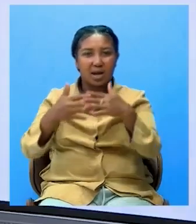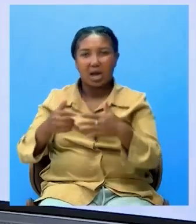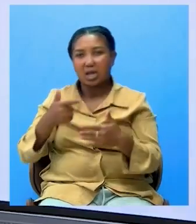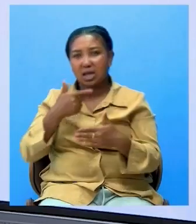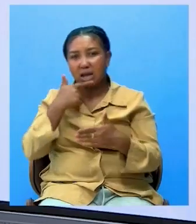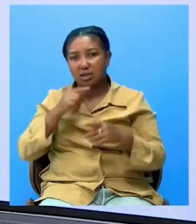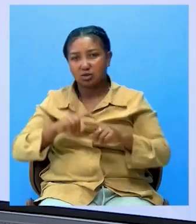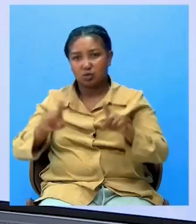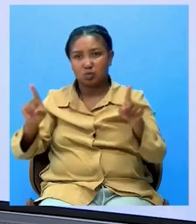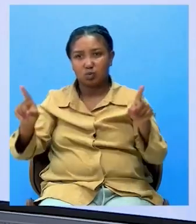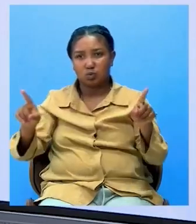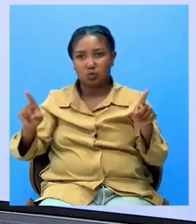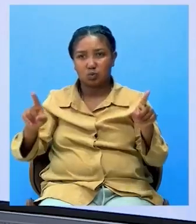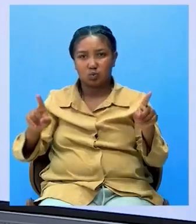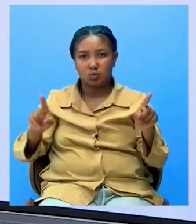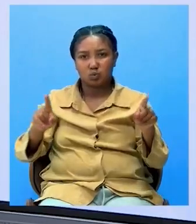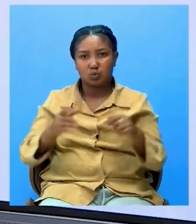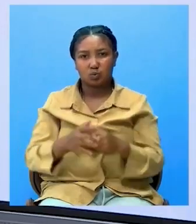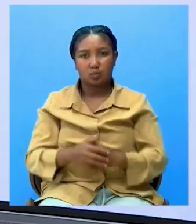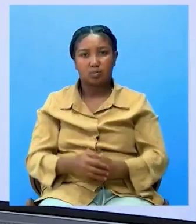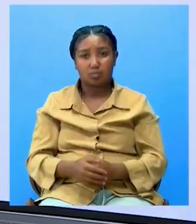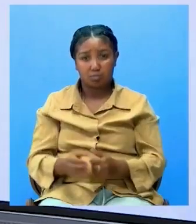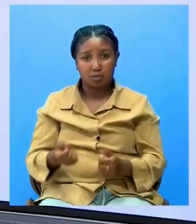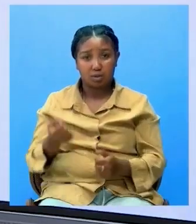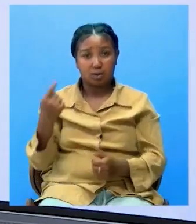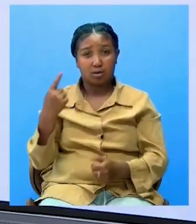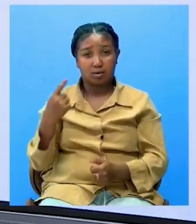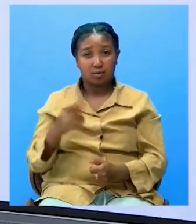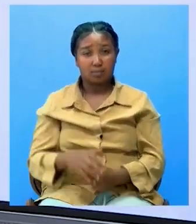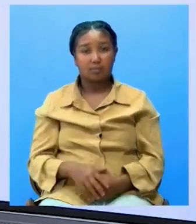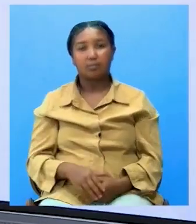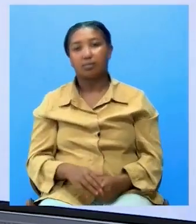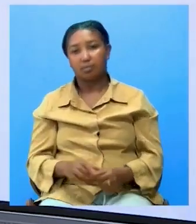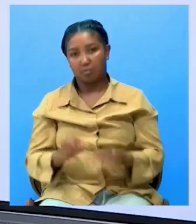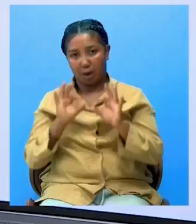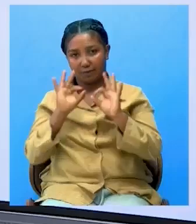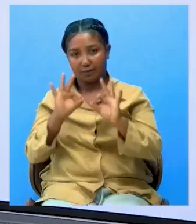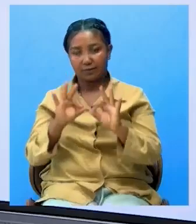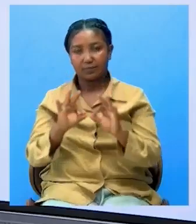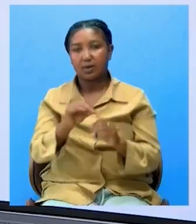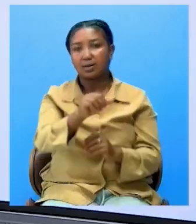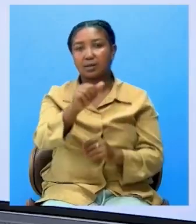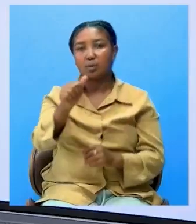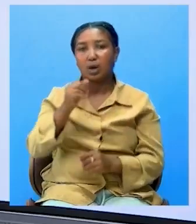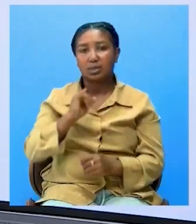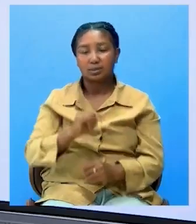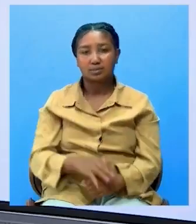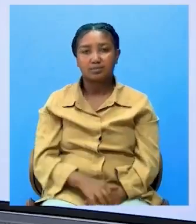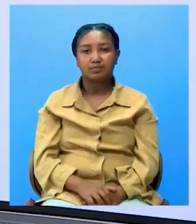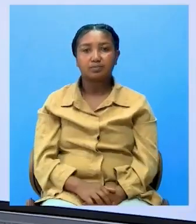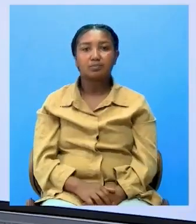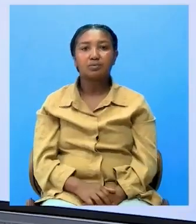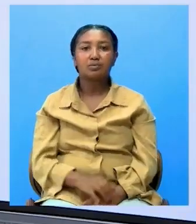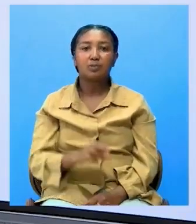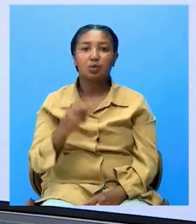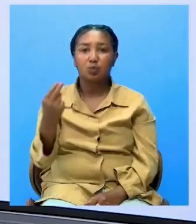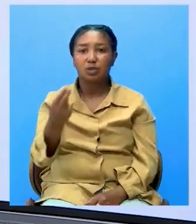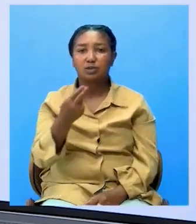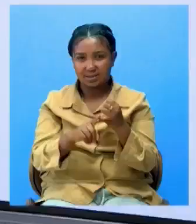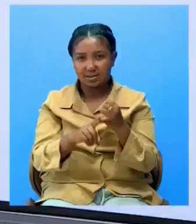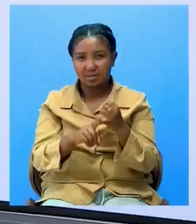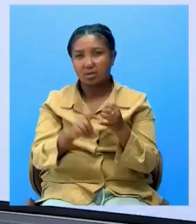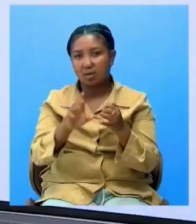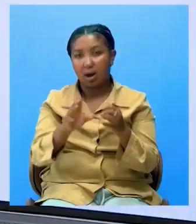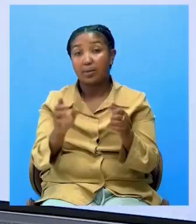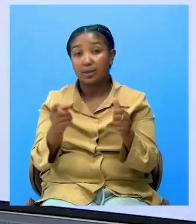England English. Both of them are equally acceptable. Is it clear? Bravo. And another one is just, we can use comma